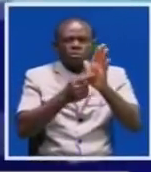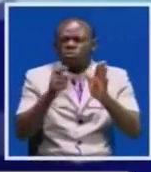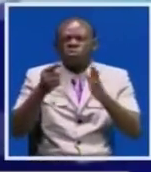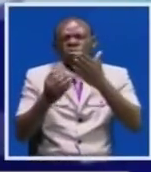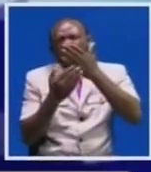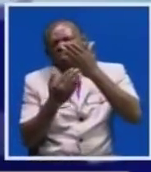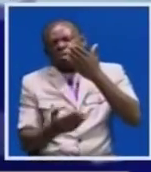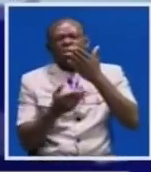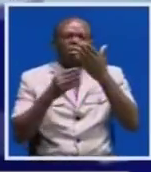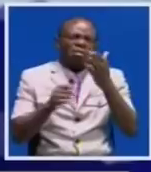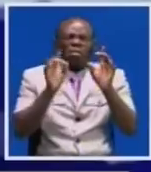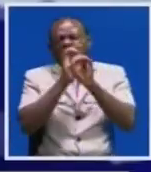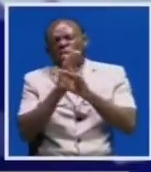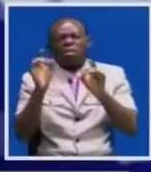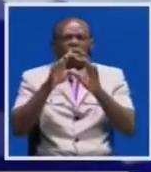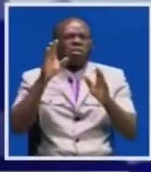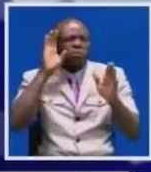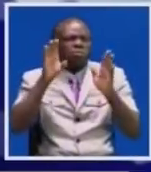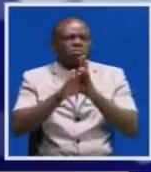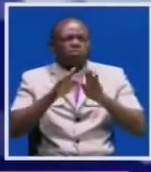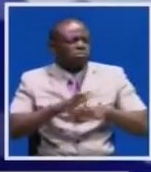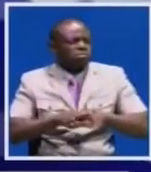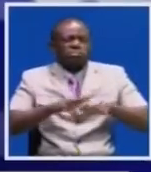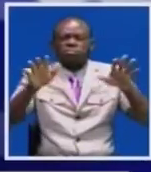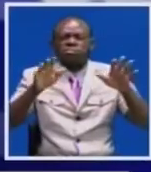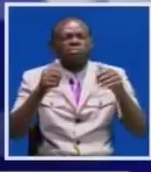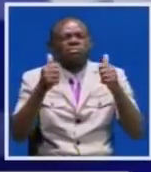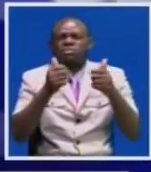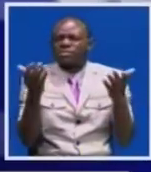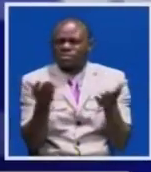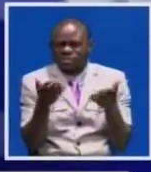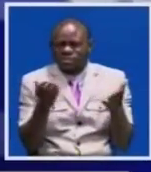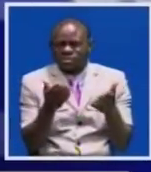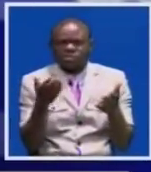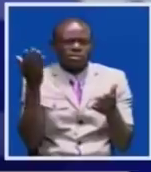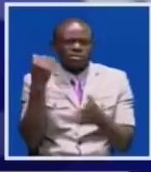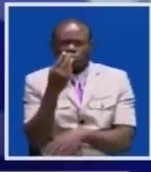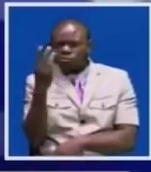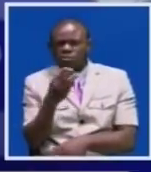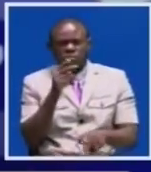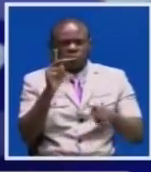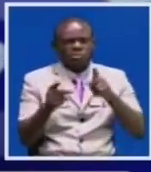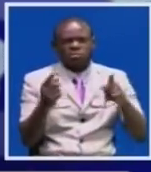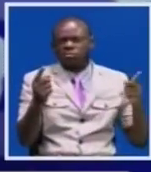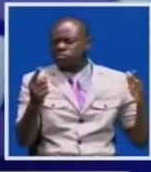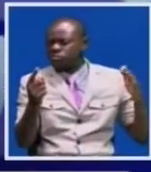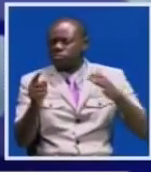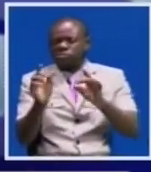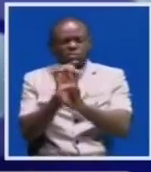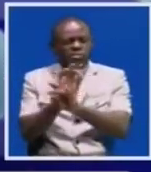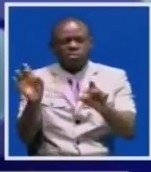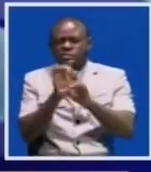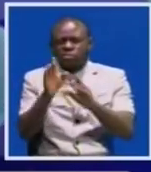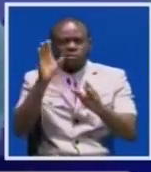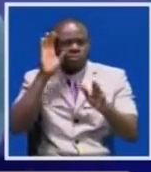that happened on Wednesday involving Mr. Mukoka, where he was beaten by a mob. She says the corporation is working closely with Mr.